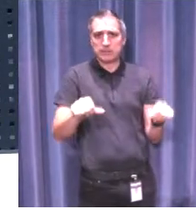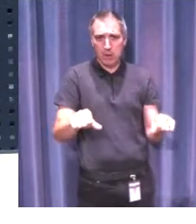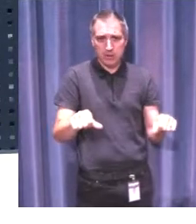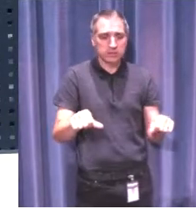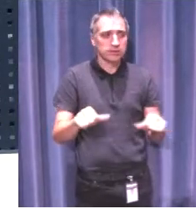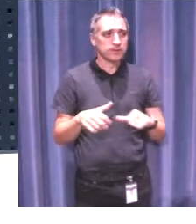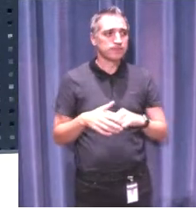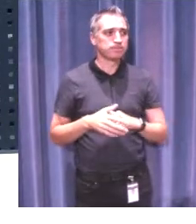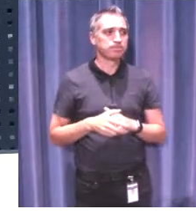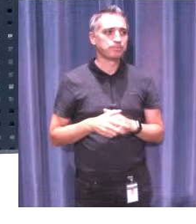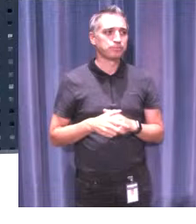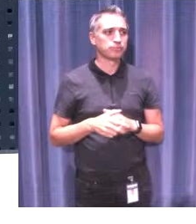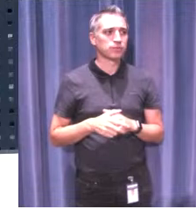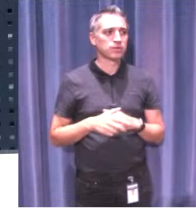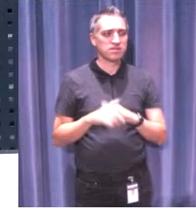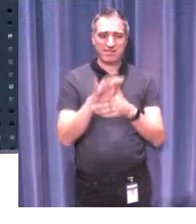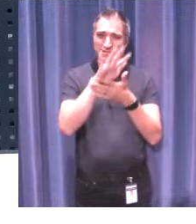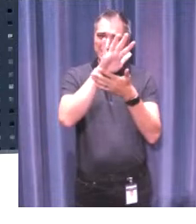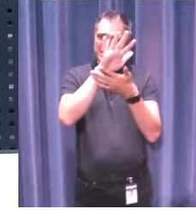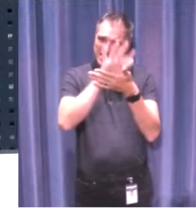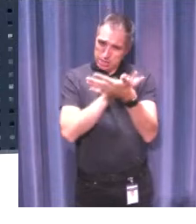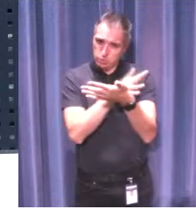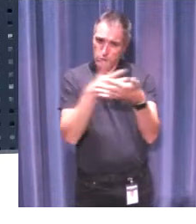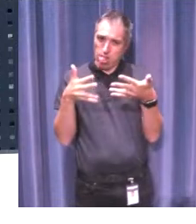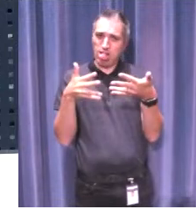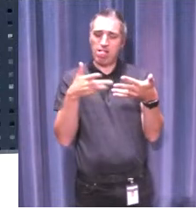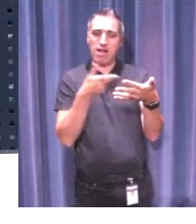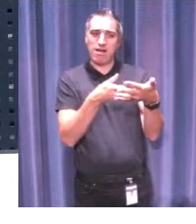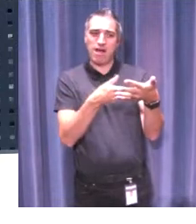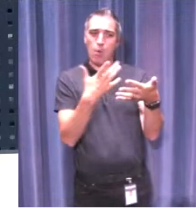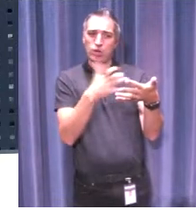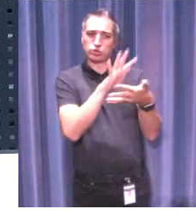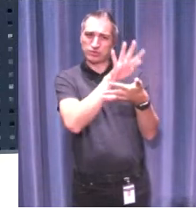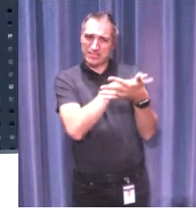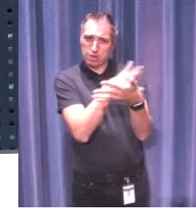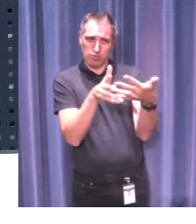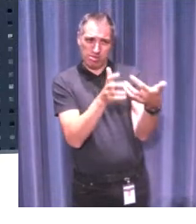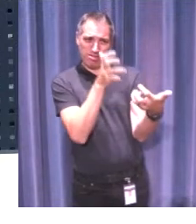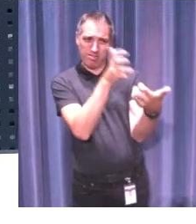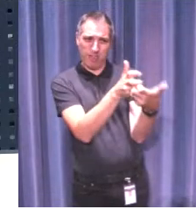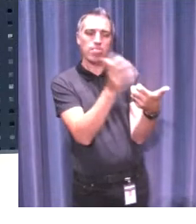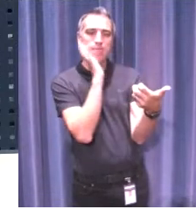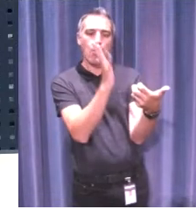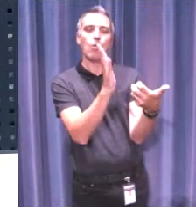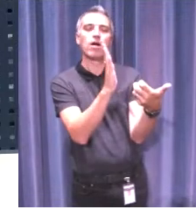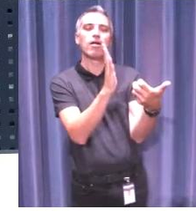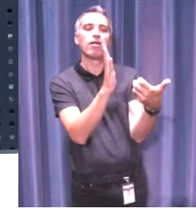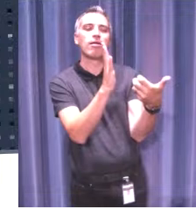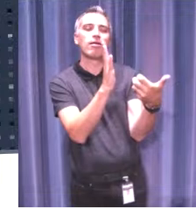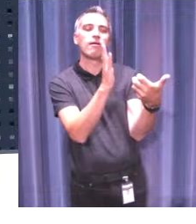again, that schedule, I want a schedule for you that'll work.